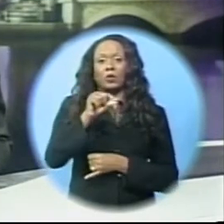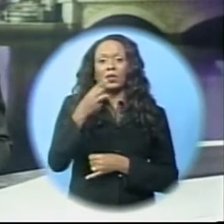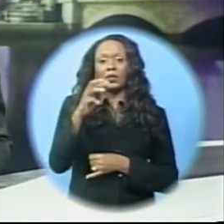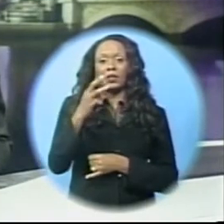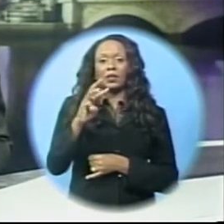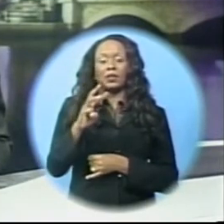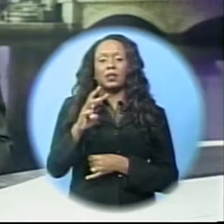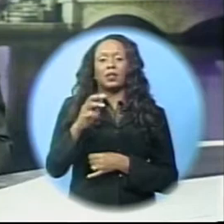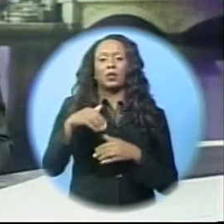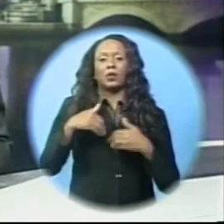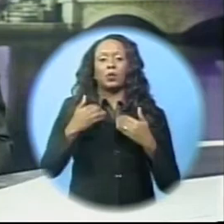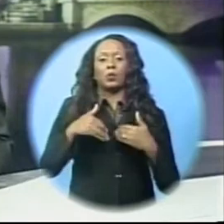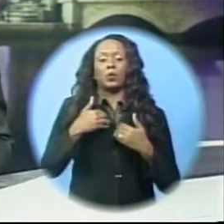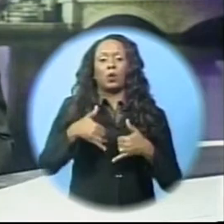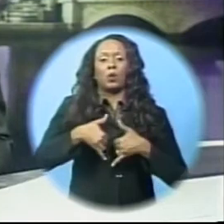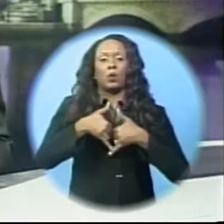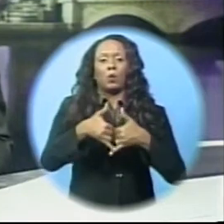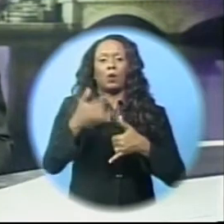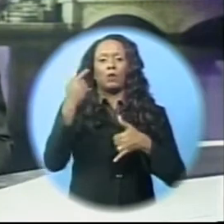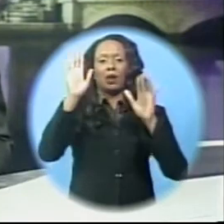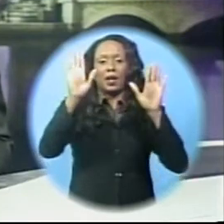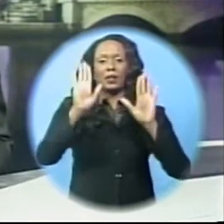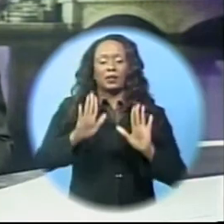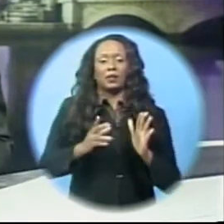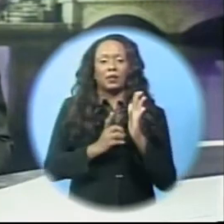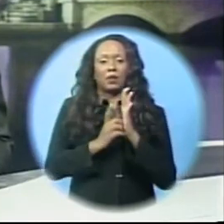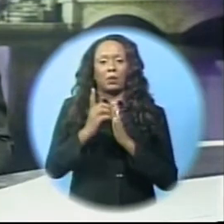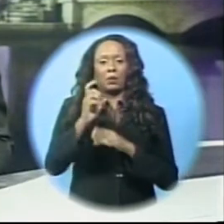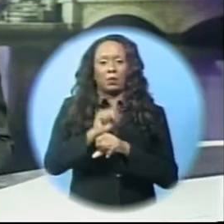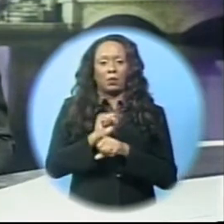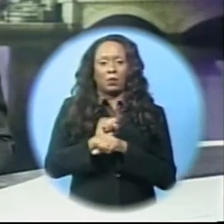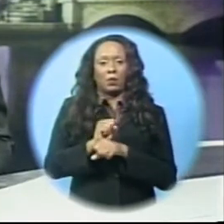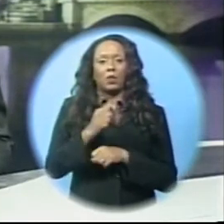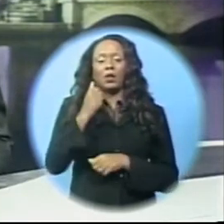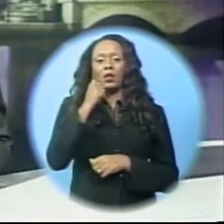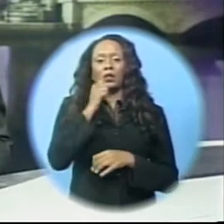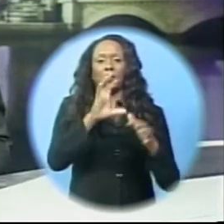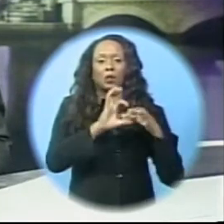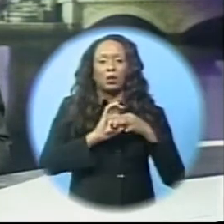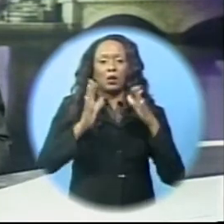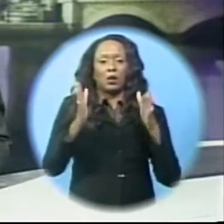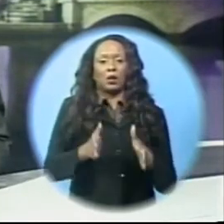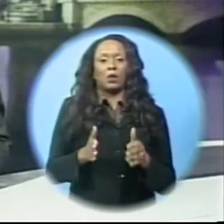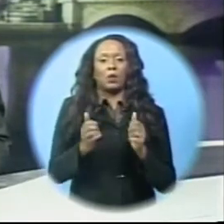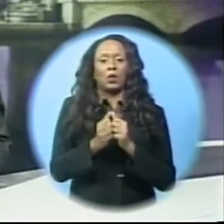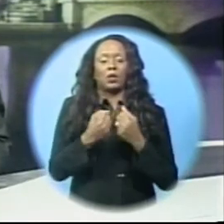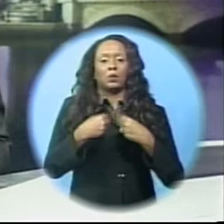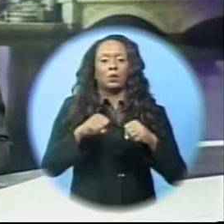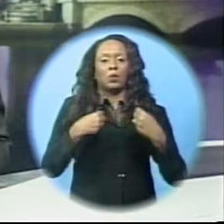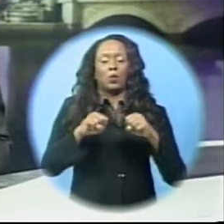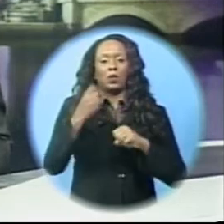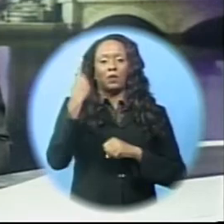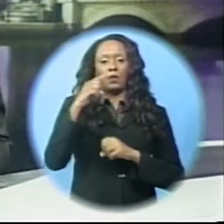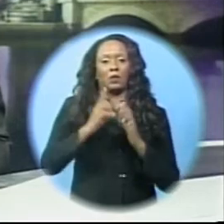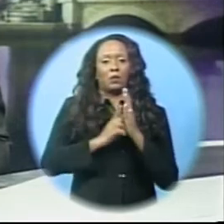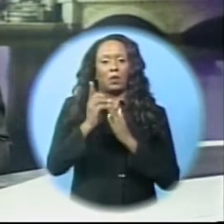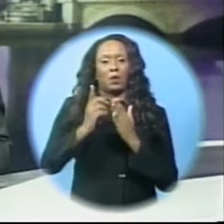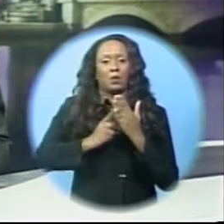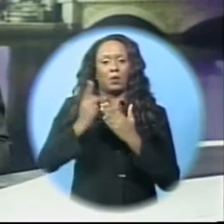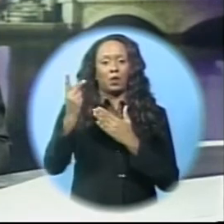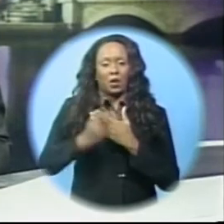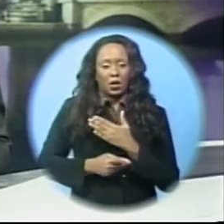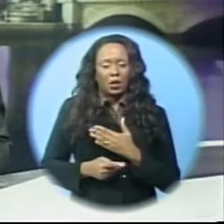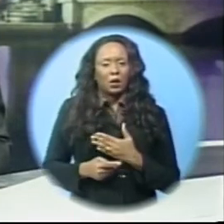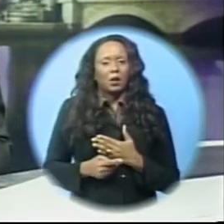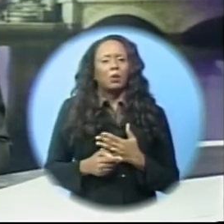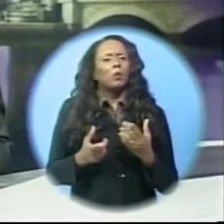for Excellence in Development Work. Asha is an assistant coordinator with a Ghana Barbados Sport for Development program. That program trains